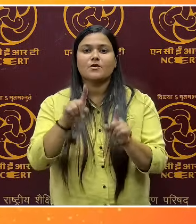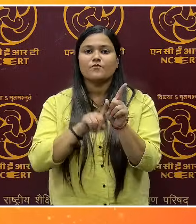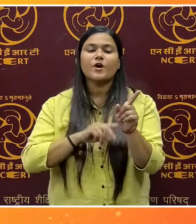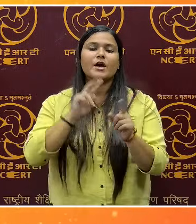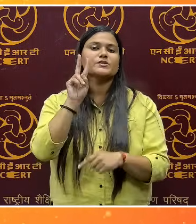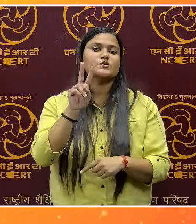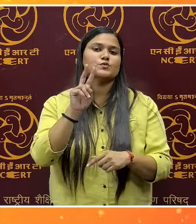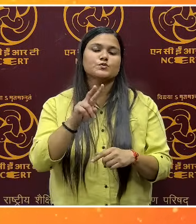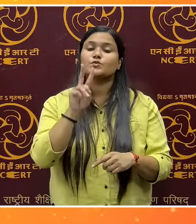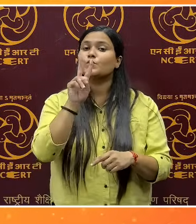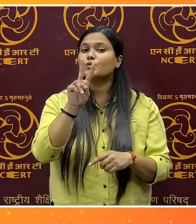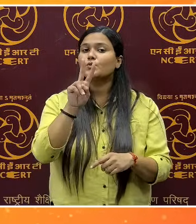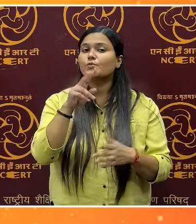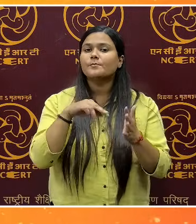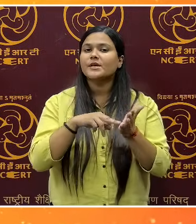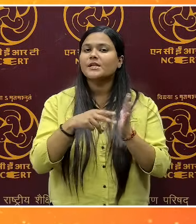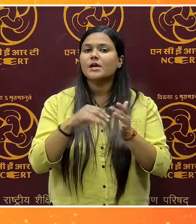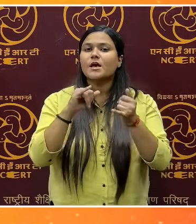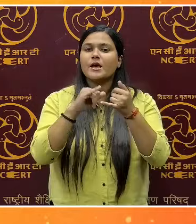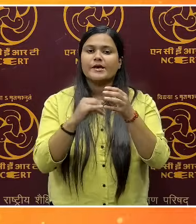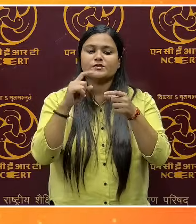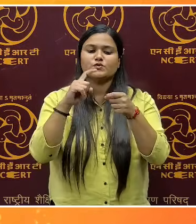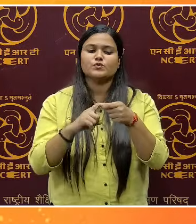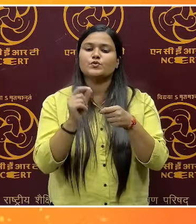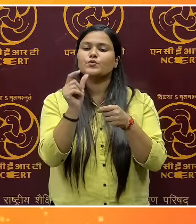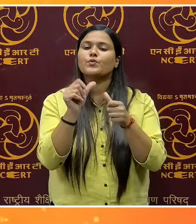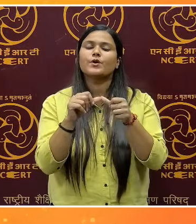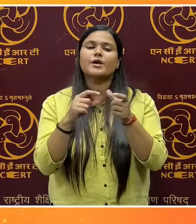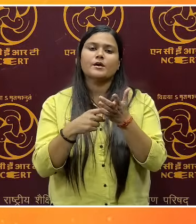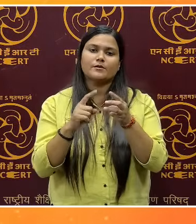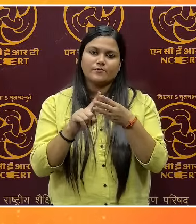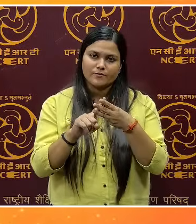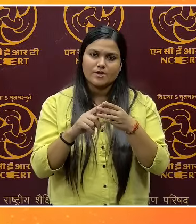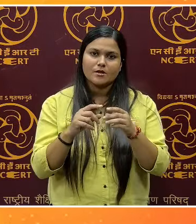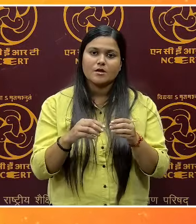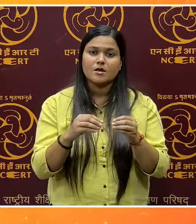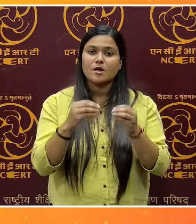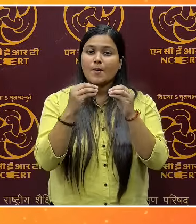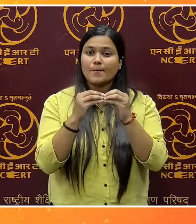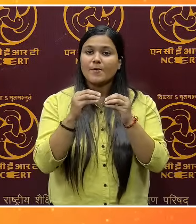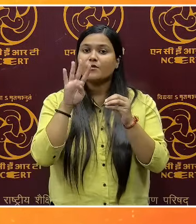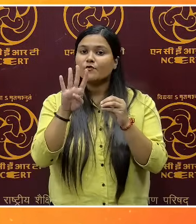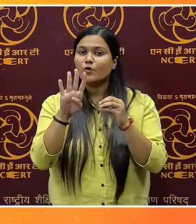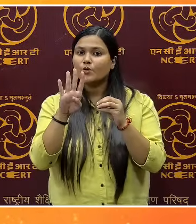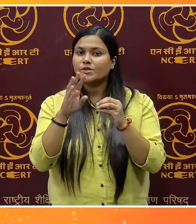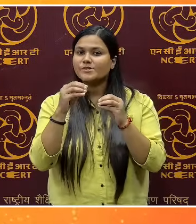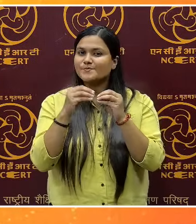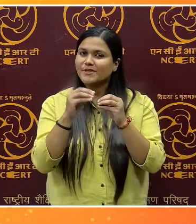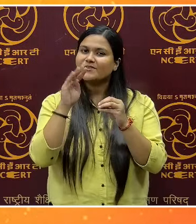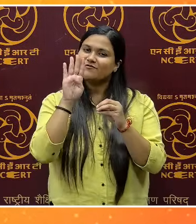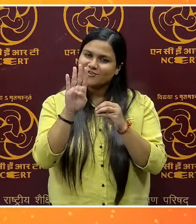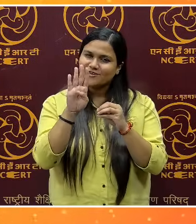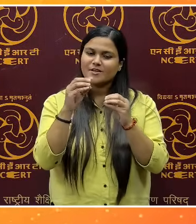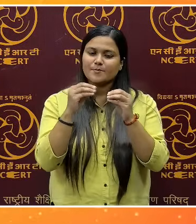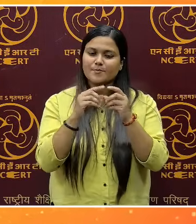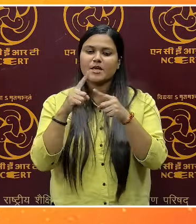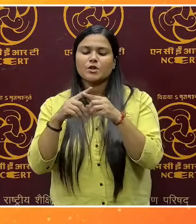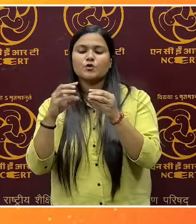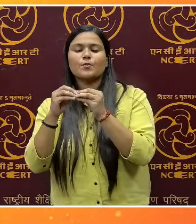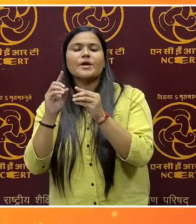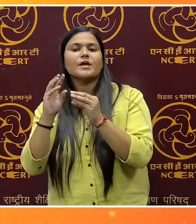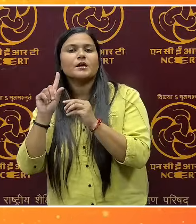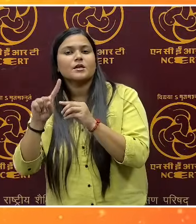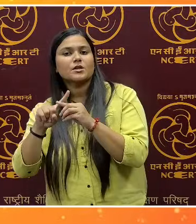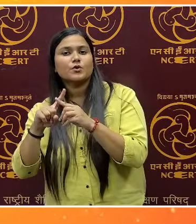y square. Yes. Okay. And then same way b into b into b 4 times. So, 4. I can write b to the power 4. 4. Likewise, you see fourth